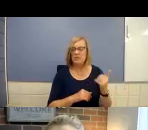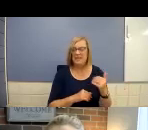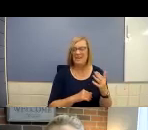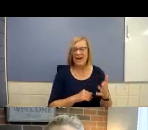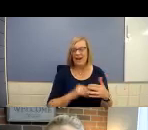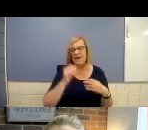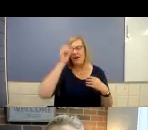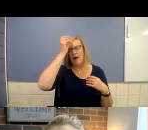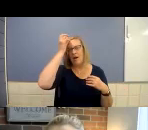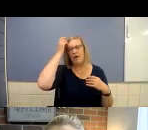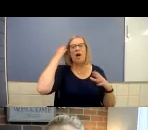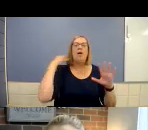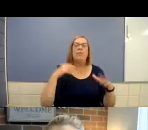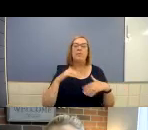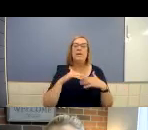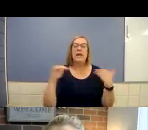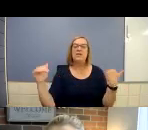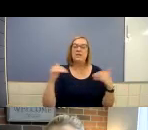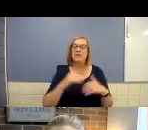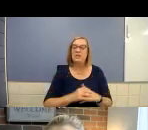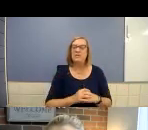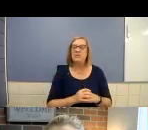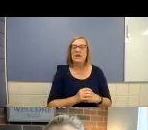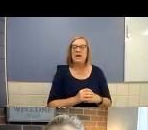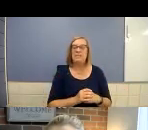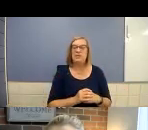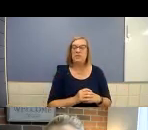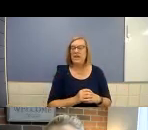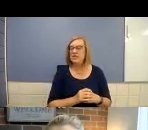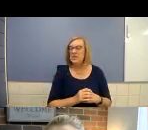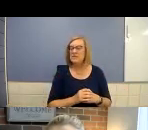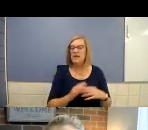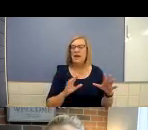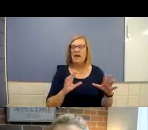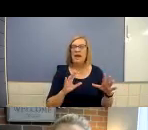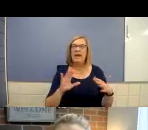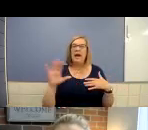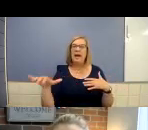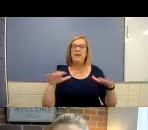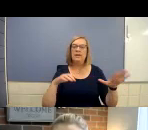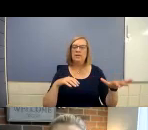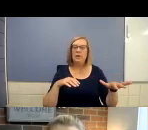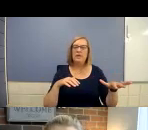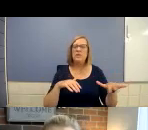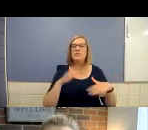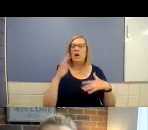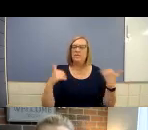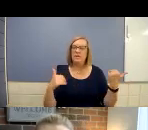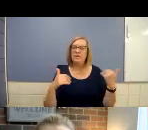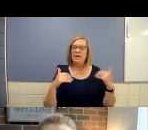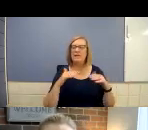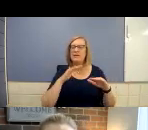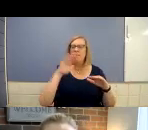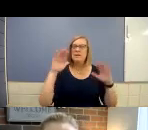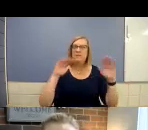Interpreters, or the BEI, are all three nationally used certification tests. And Iowa and Illinois use all of